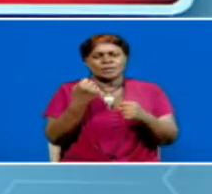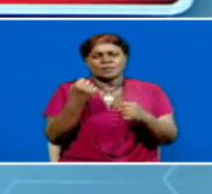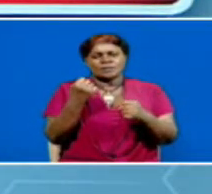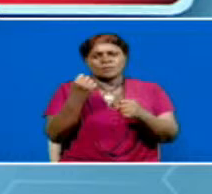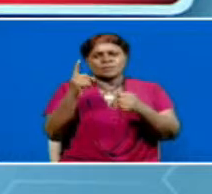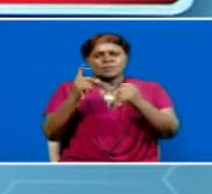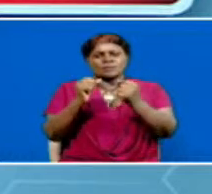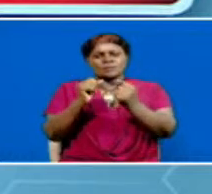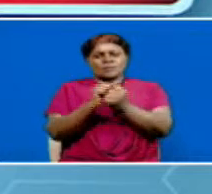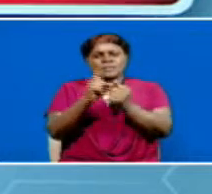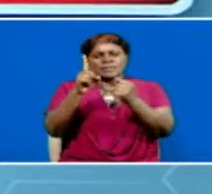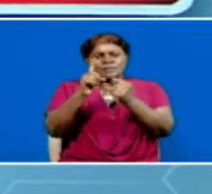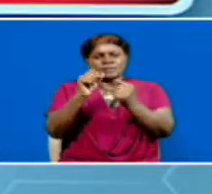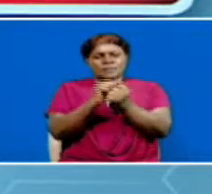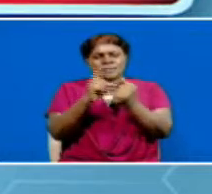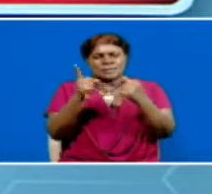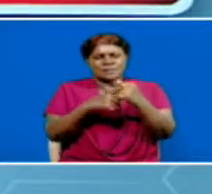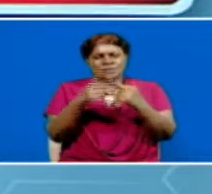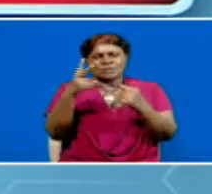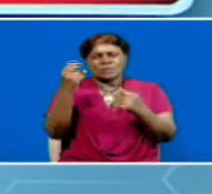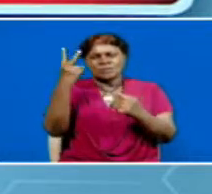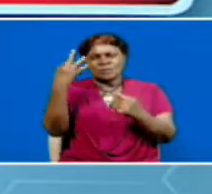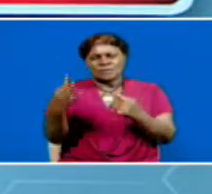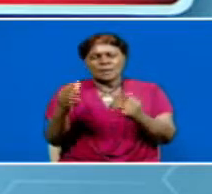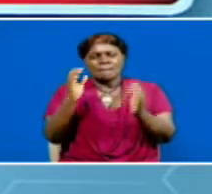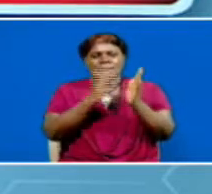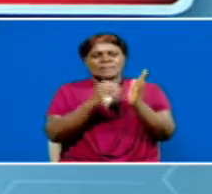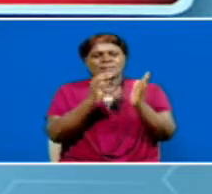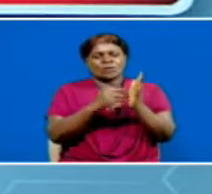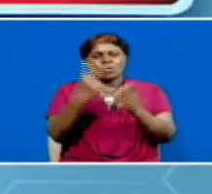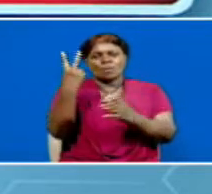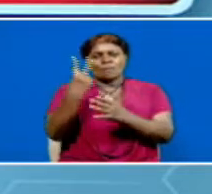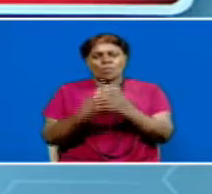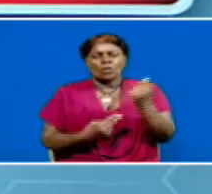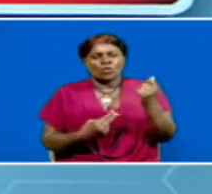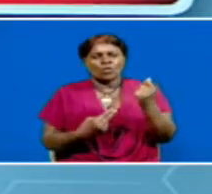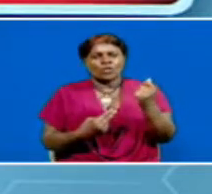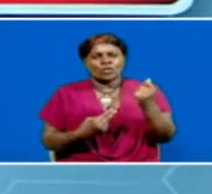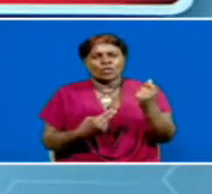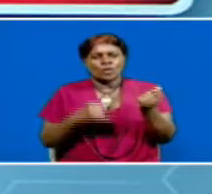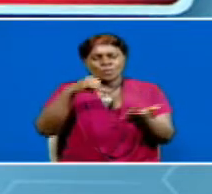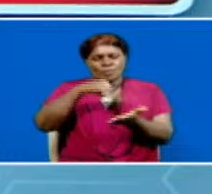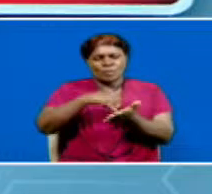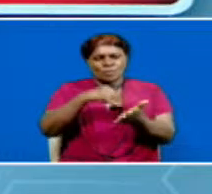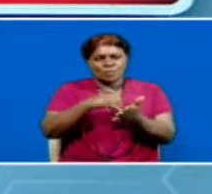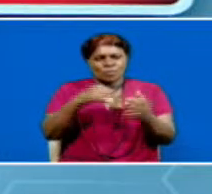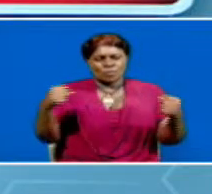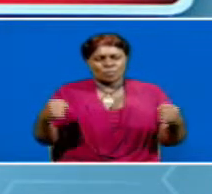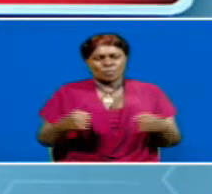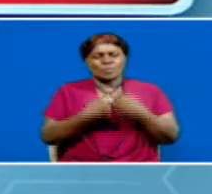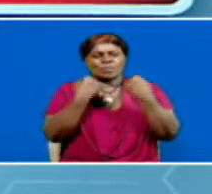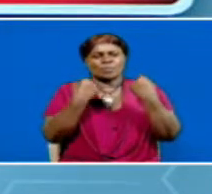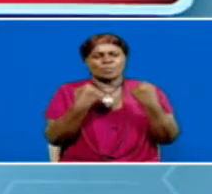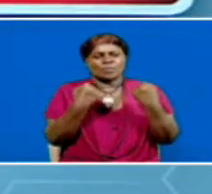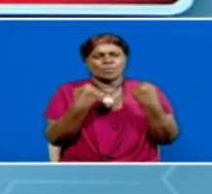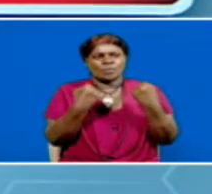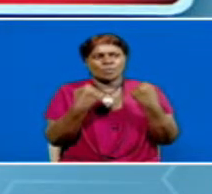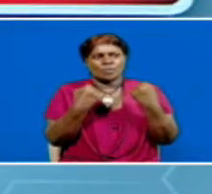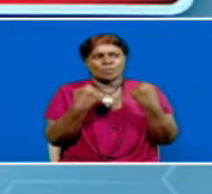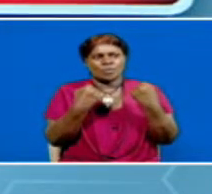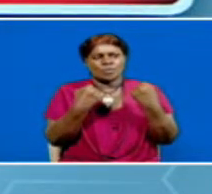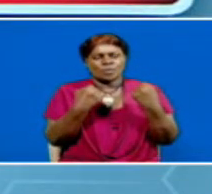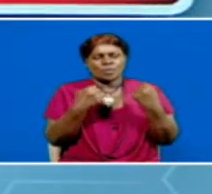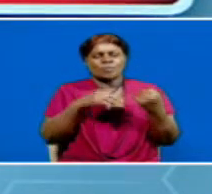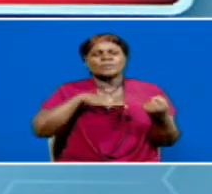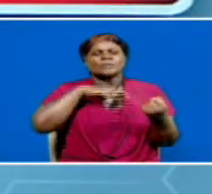November 16, 2023, took place today in Machakos. The two are among the victims of the increasing road fatalities in